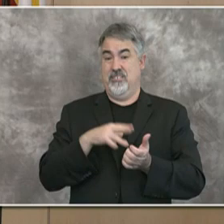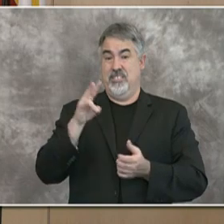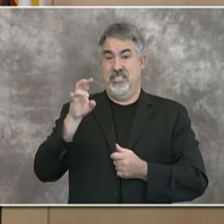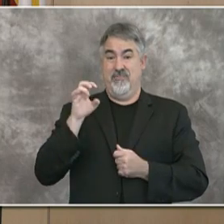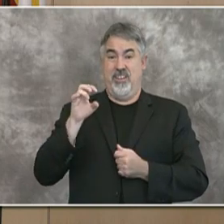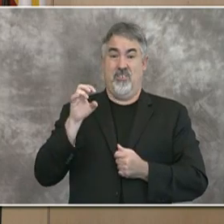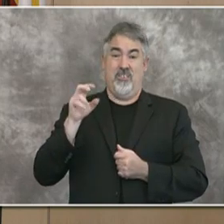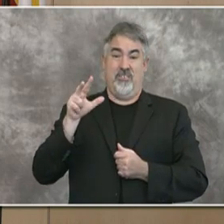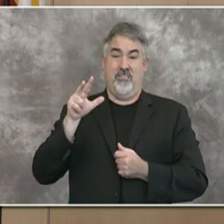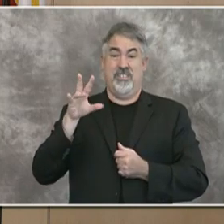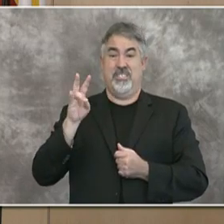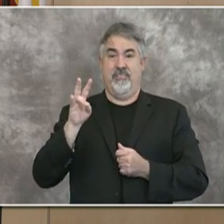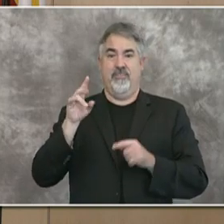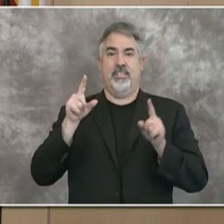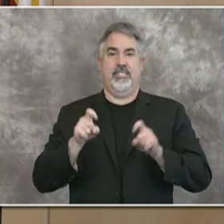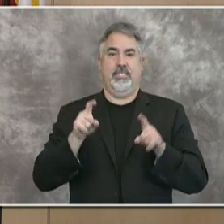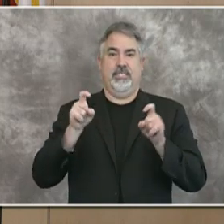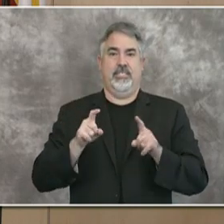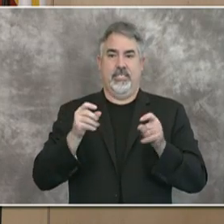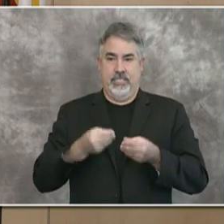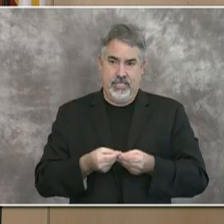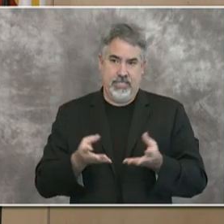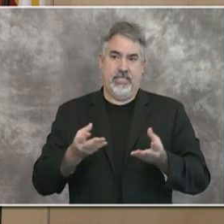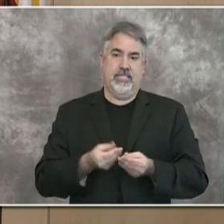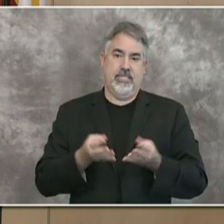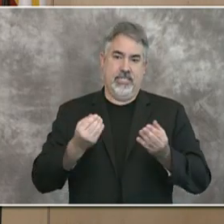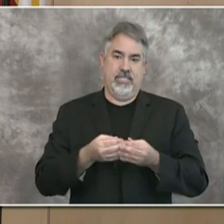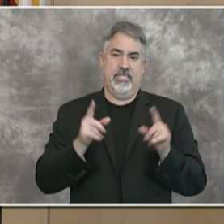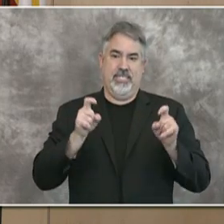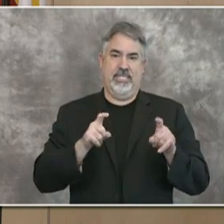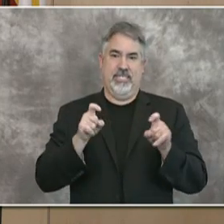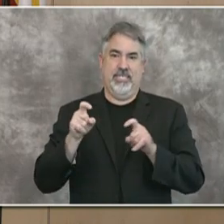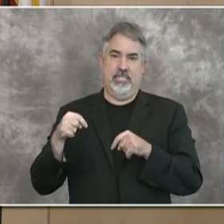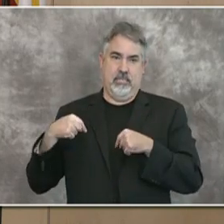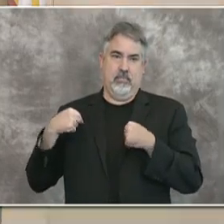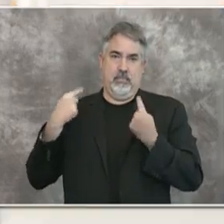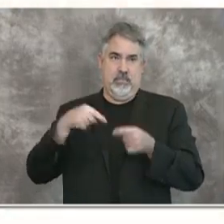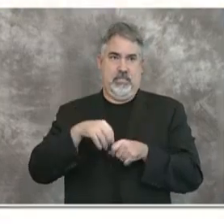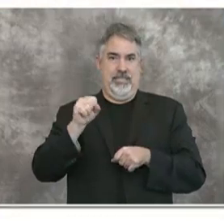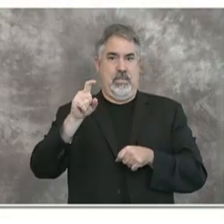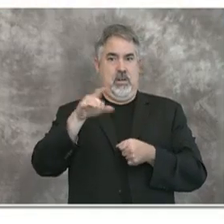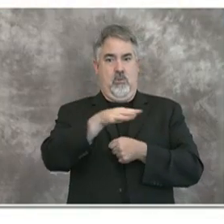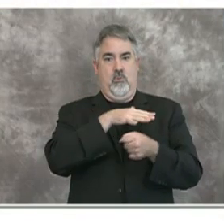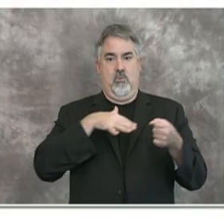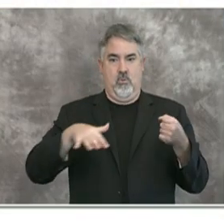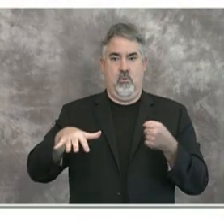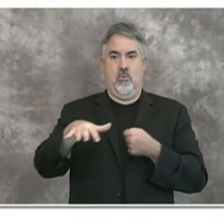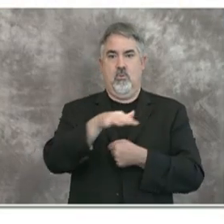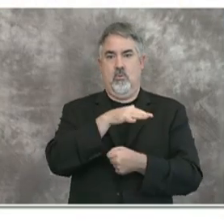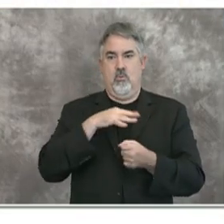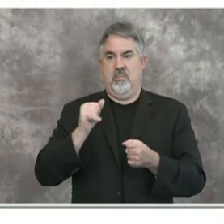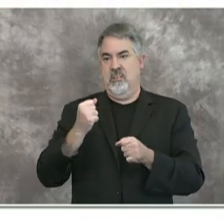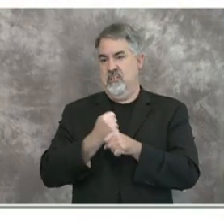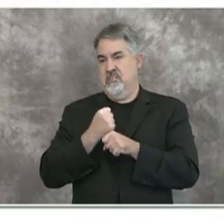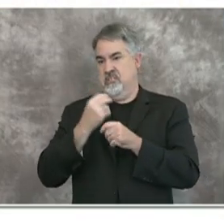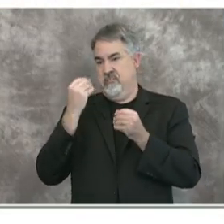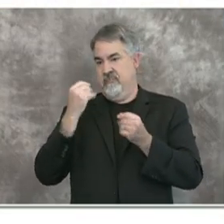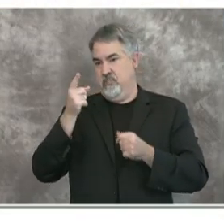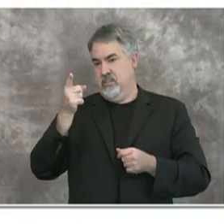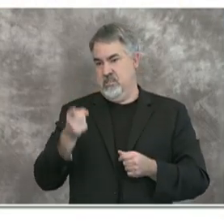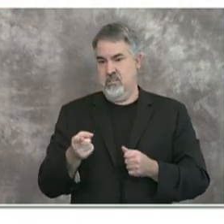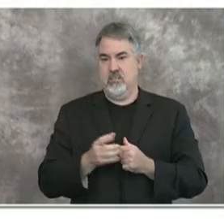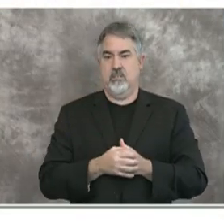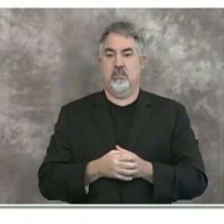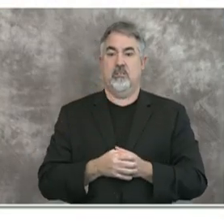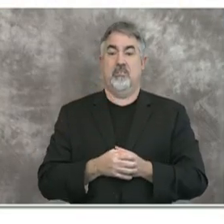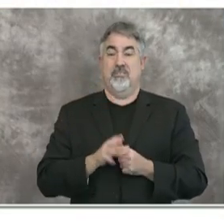65,737 tests have been performed regionally to date, as demonstrated in this summary slide. As a reminder, all of